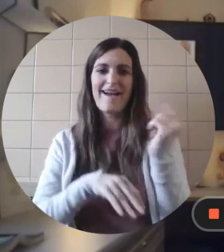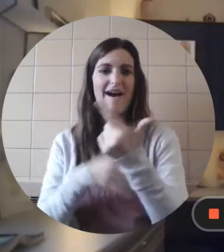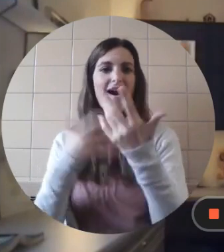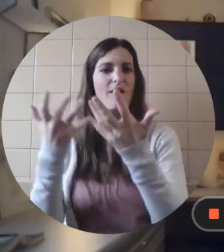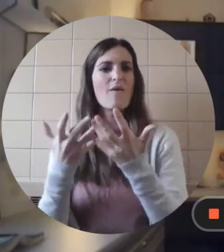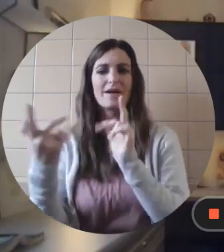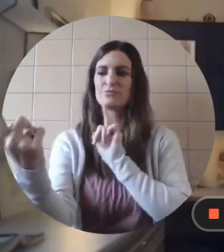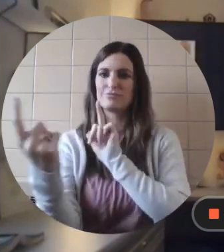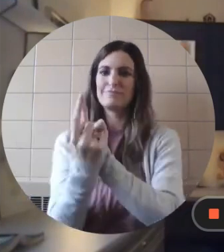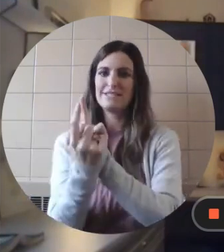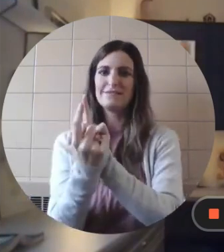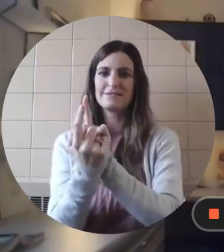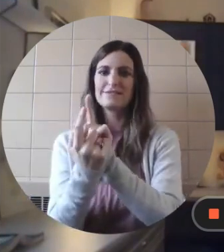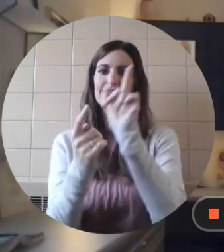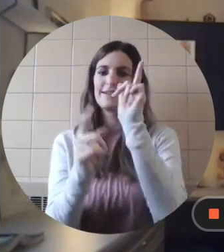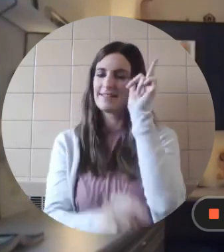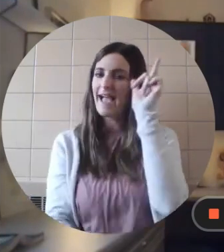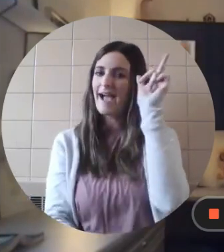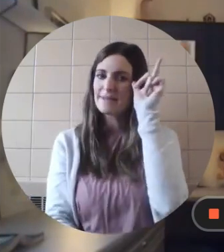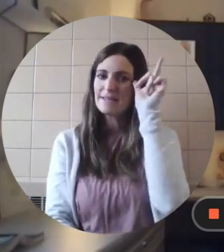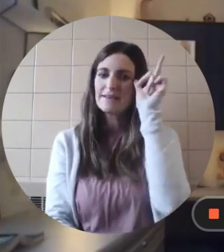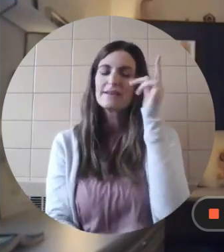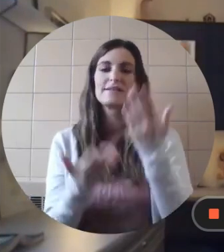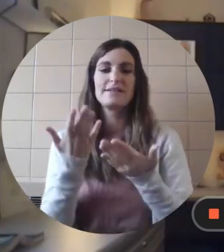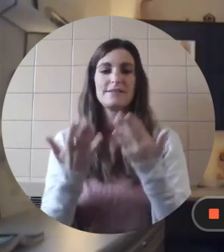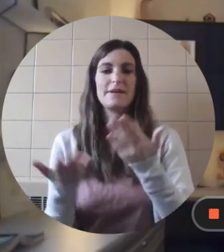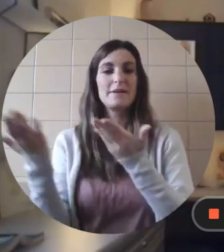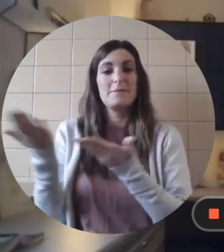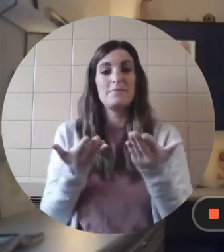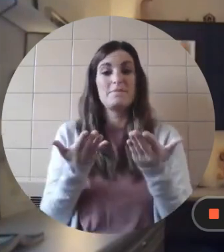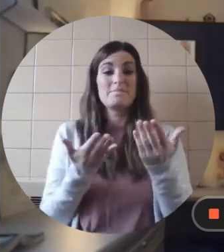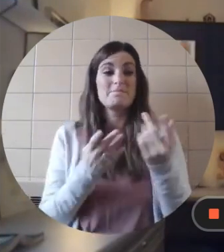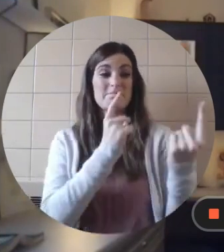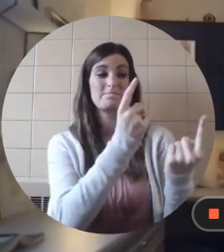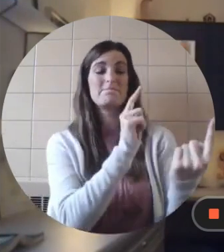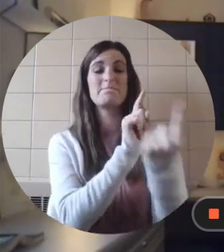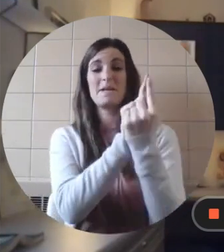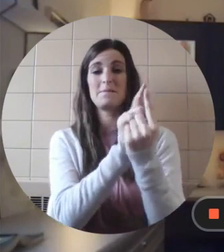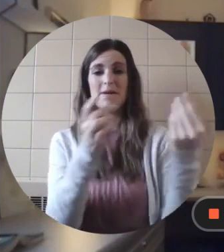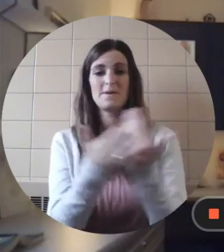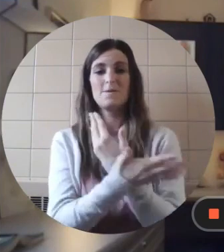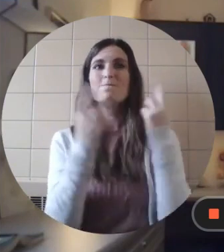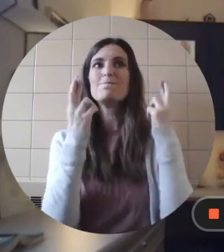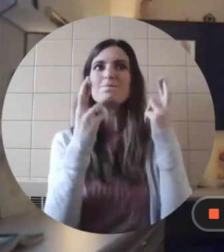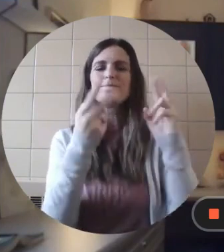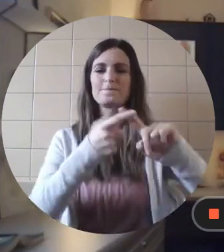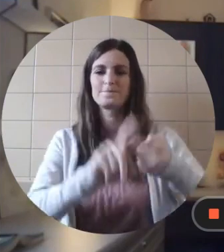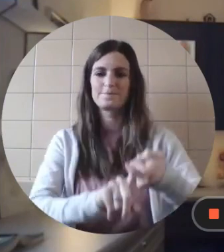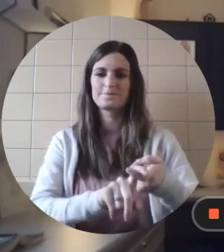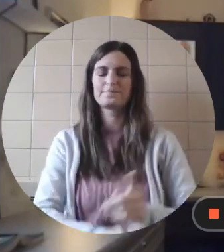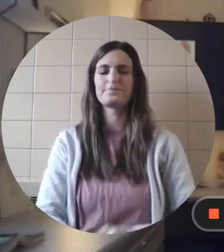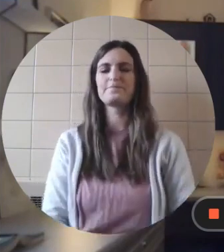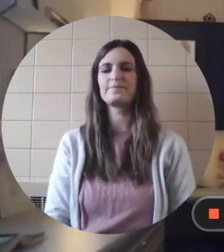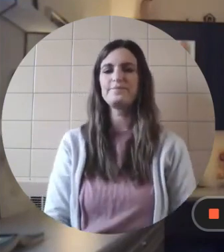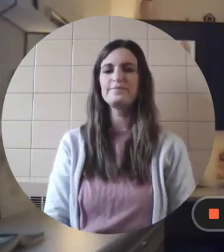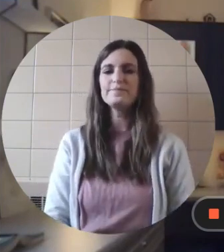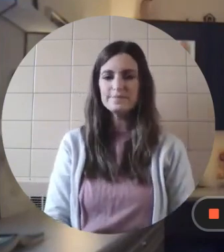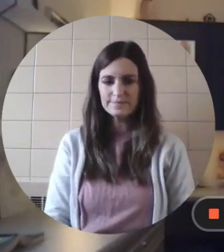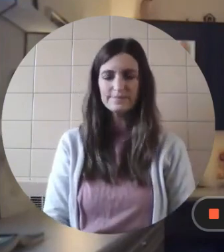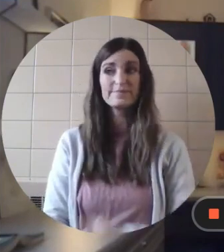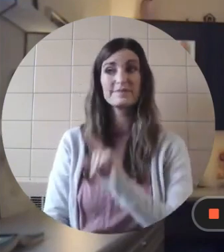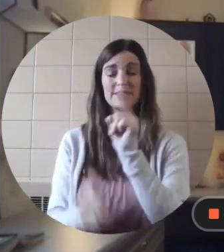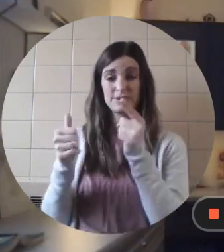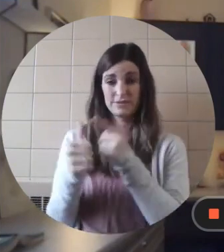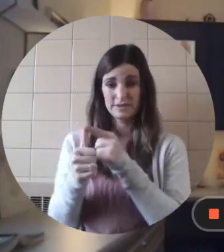talk to me about him. Maybe it'd even bring me my best friend. You know how our program has 3 parts, I asked Jack? First,